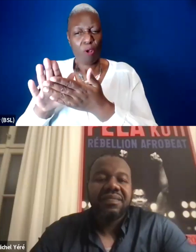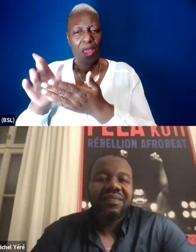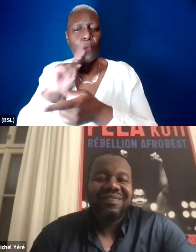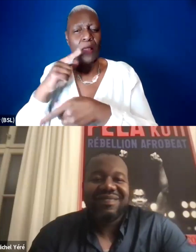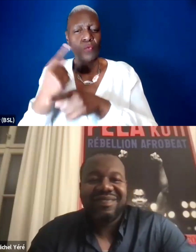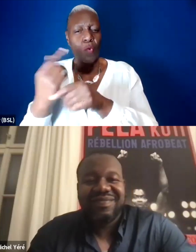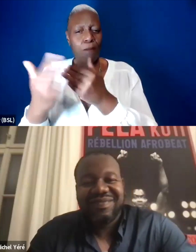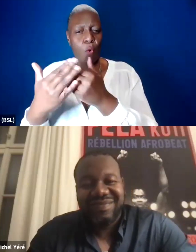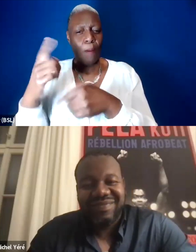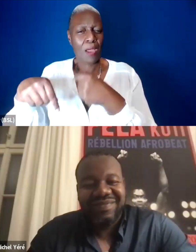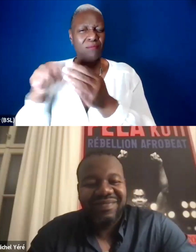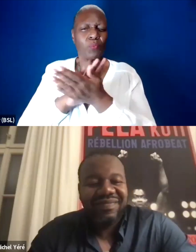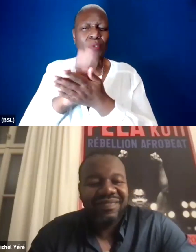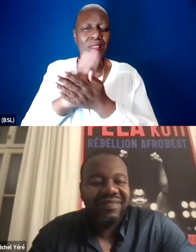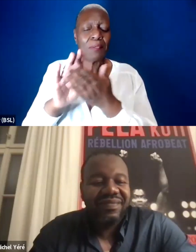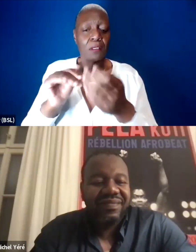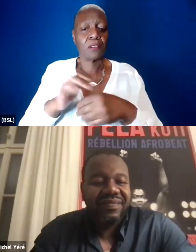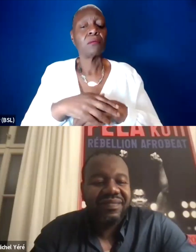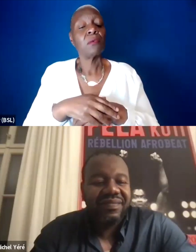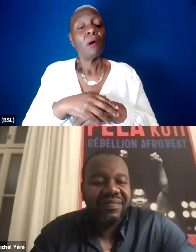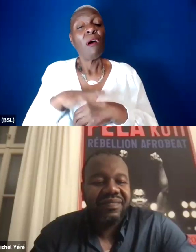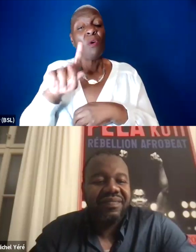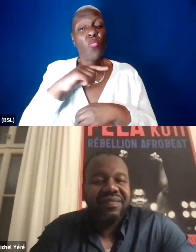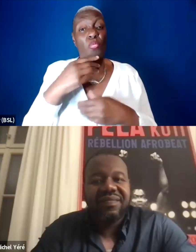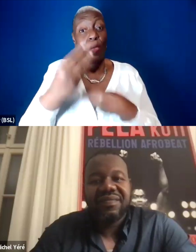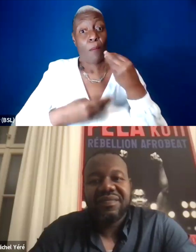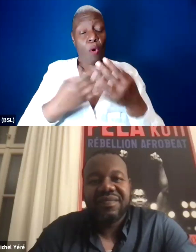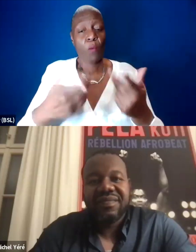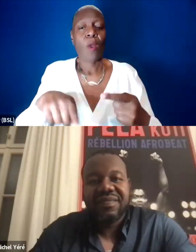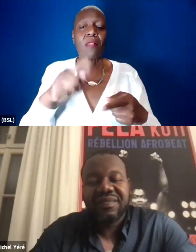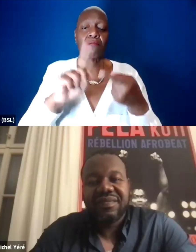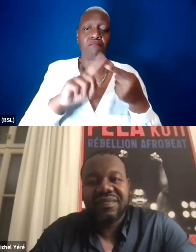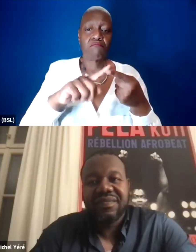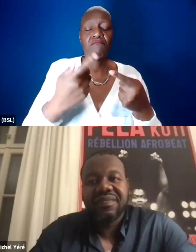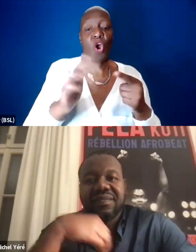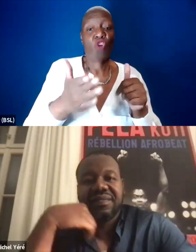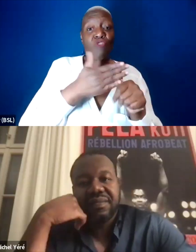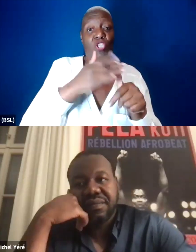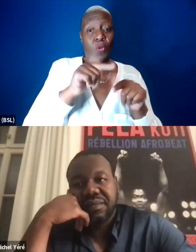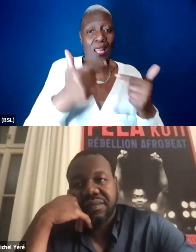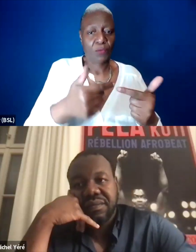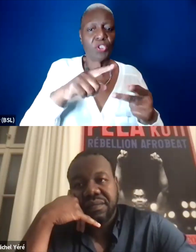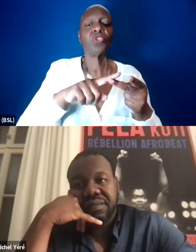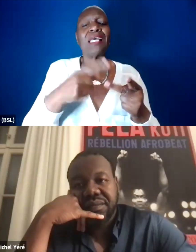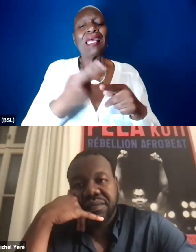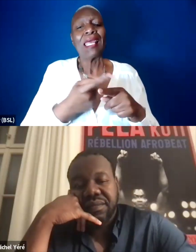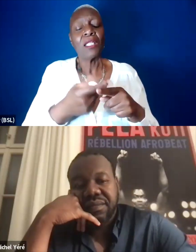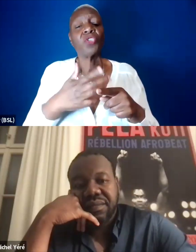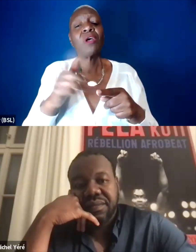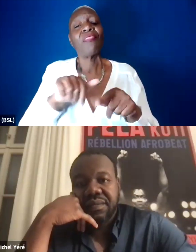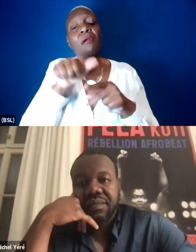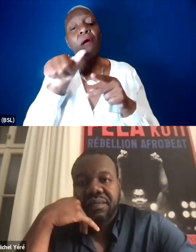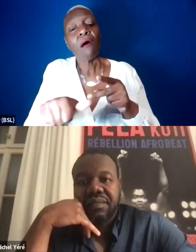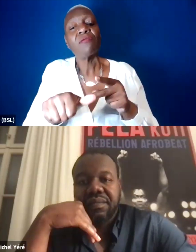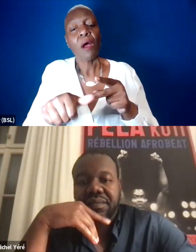reading. Both readers will read poems in the original language and in English. This will be followed by a short question and answer. If you have